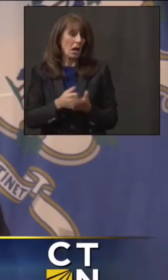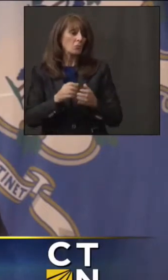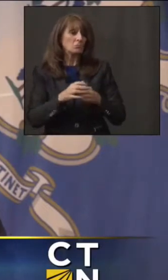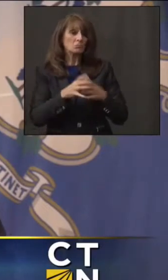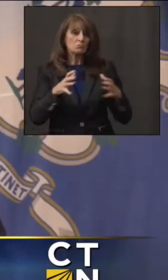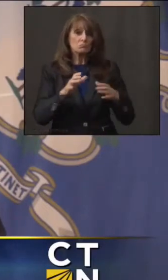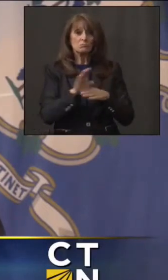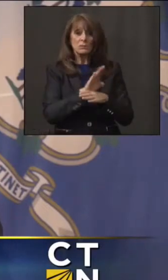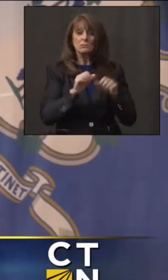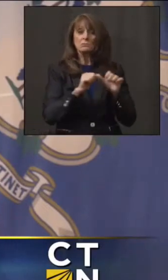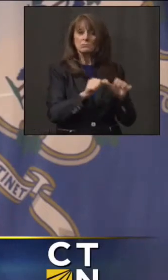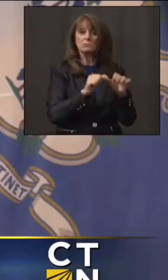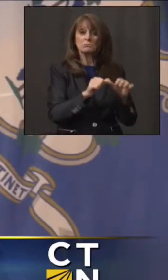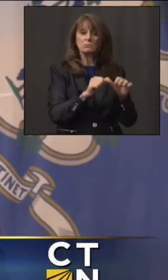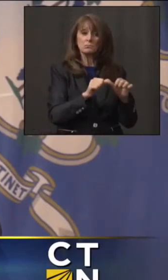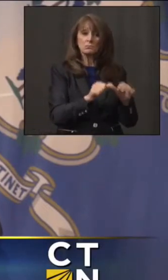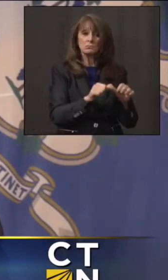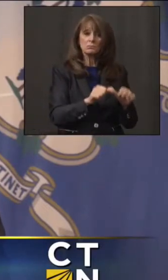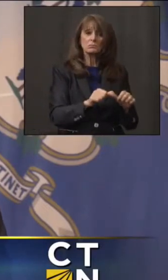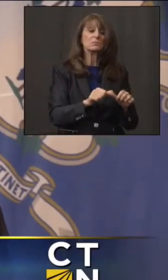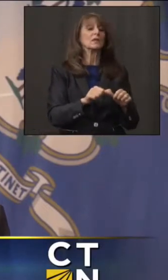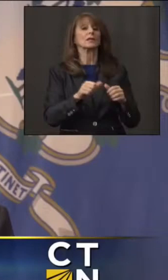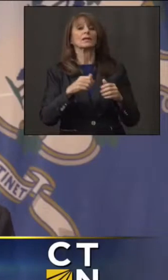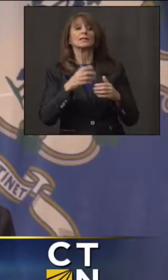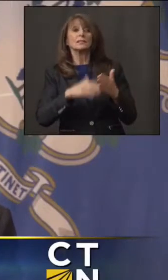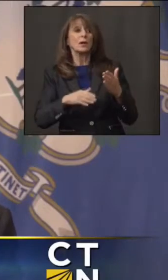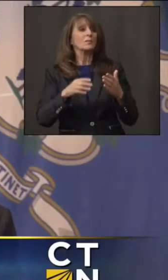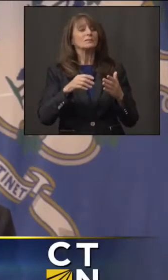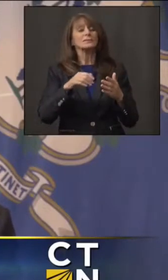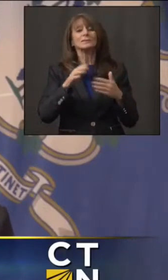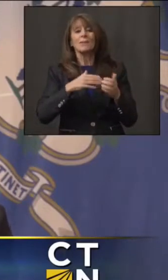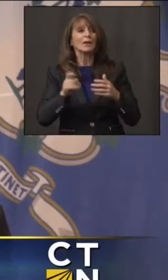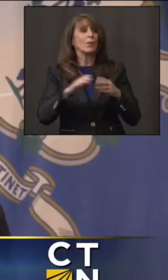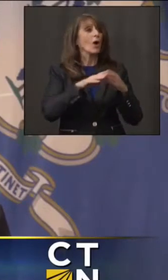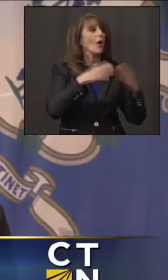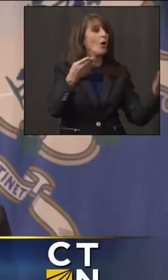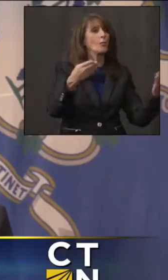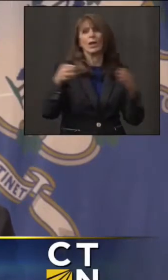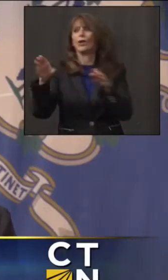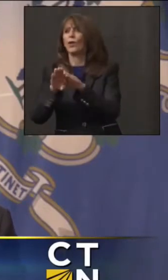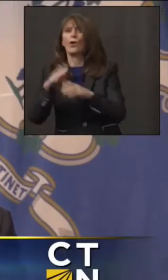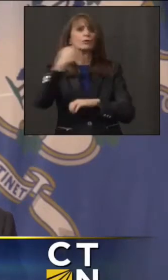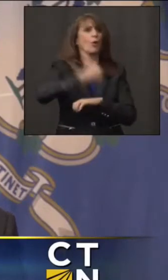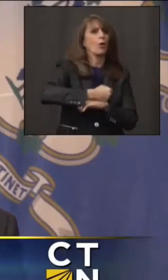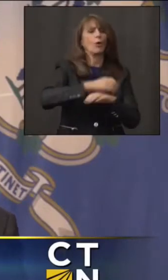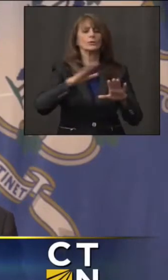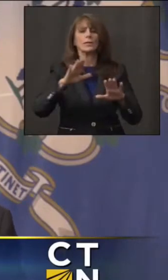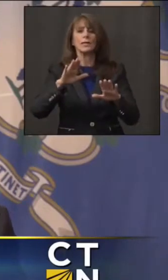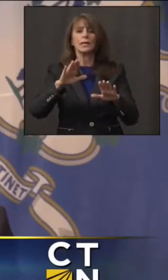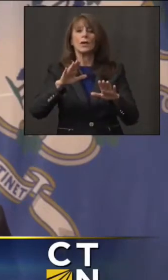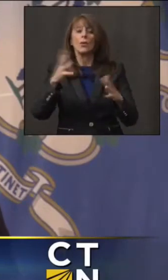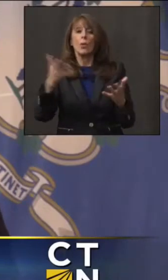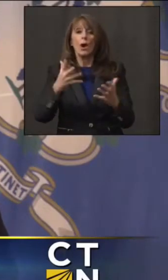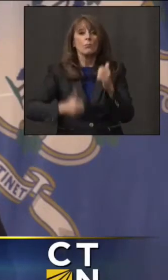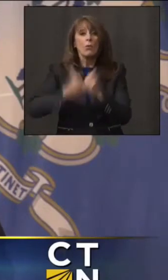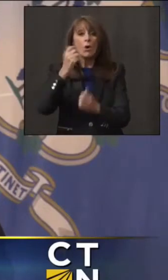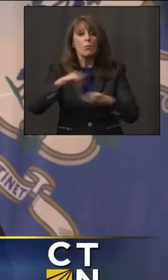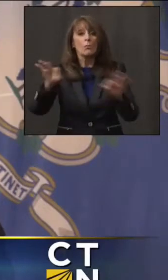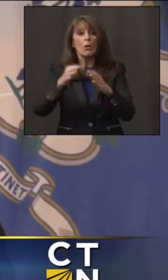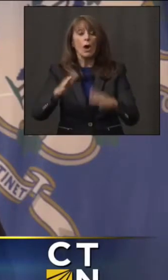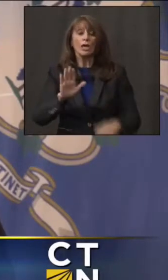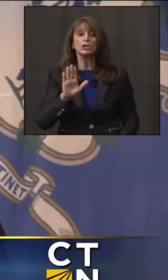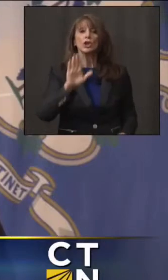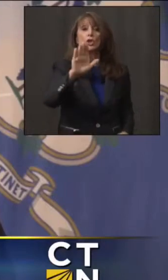about what you close and open and more about what you can do in terms of your personal behavior, which I think makes by far the